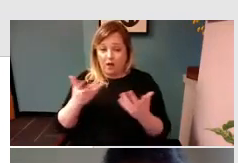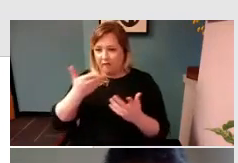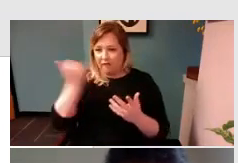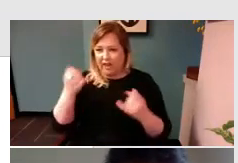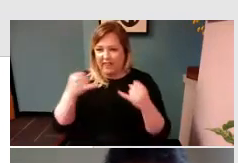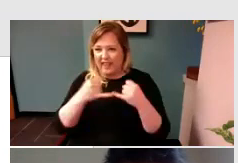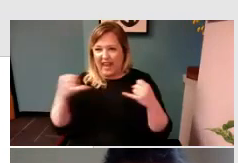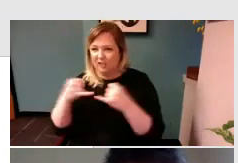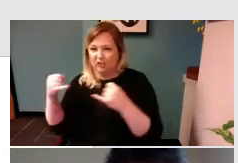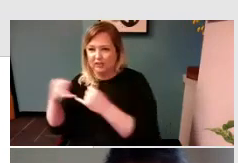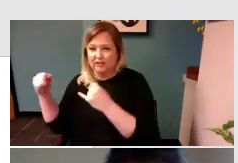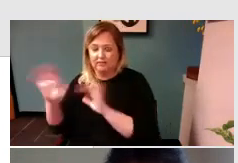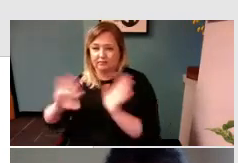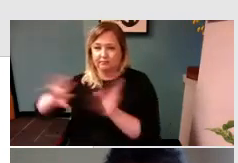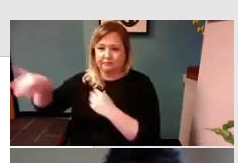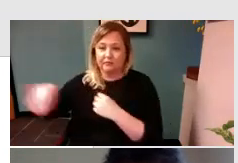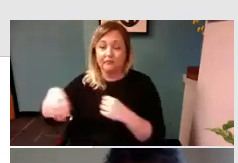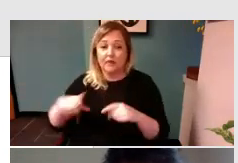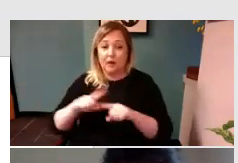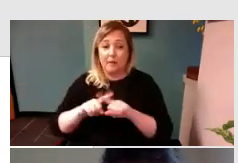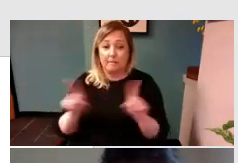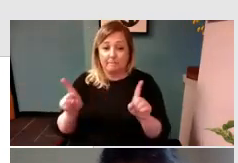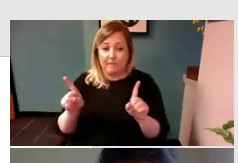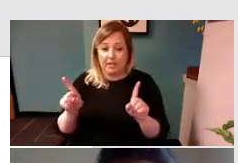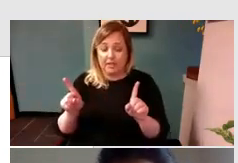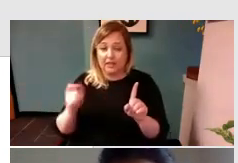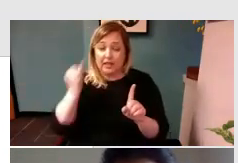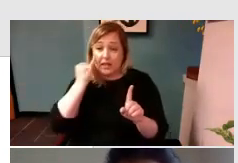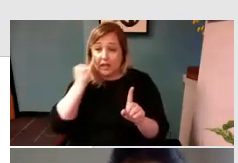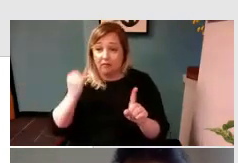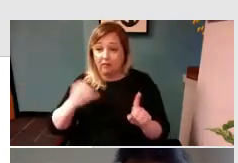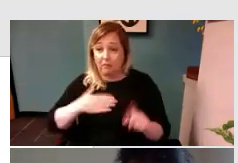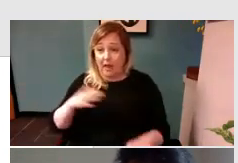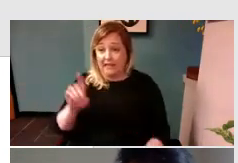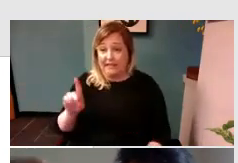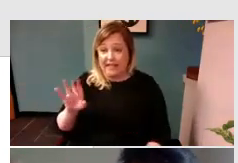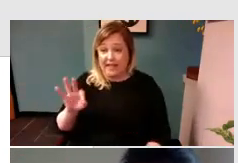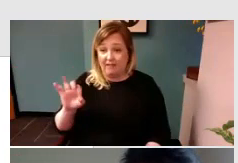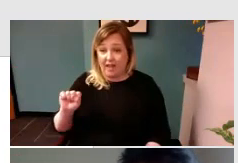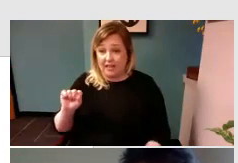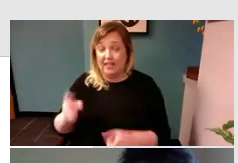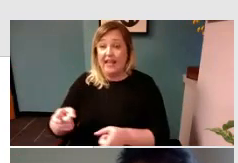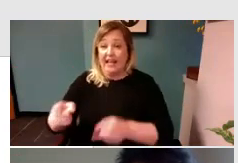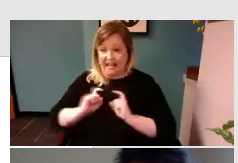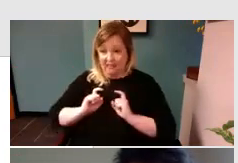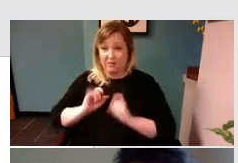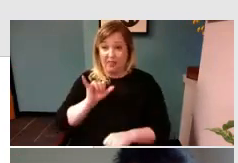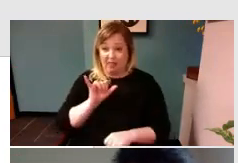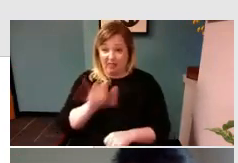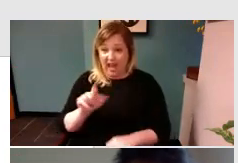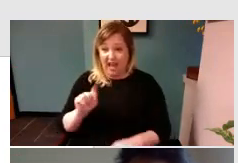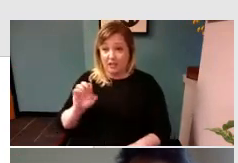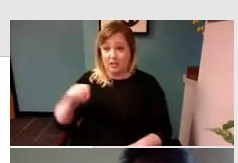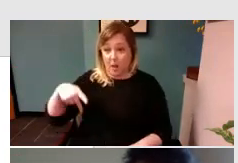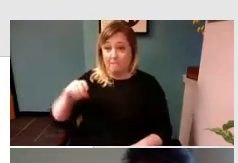that my DFS, exactly, you guys are, so let's say my DFS gives me this topological ordering, right? A, B, C, D, E,